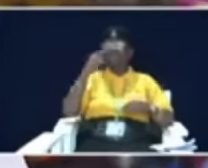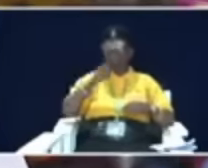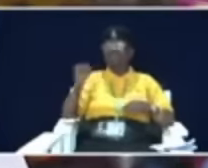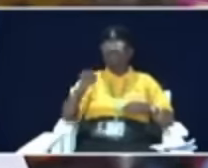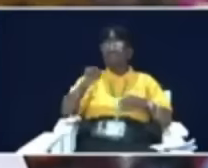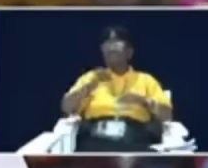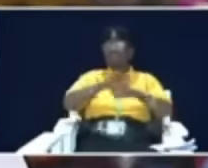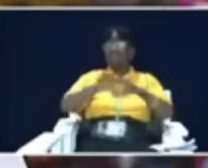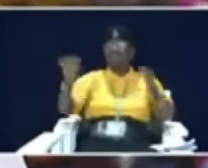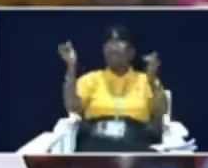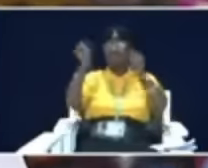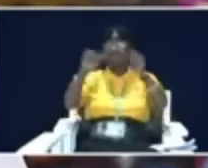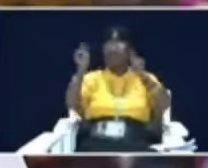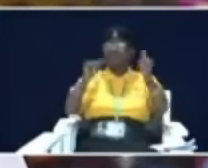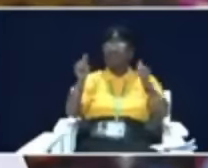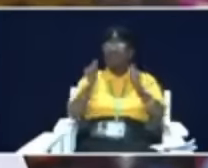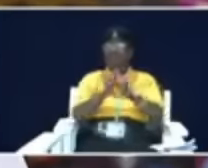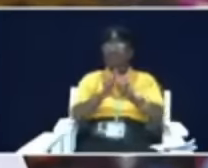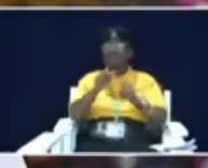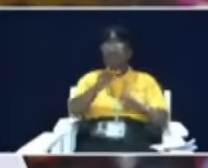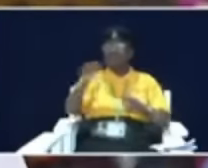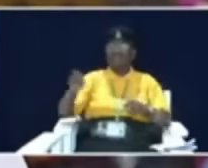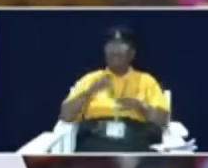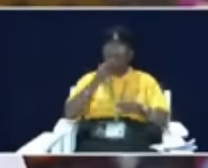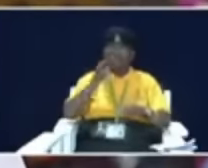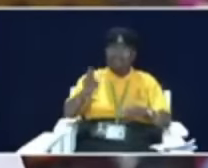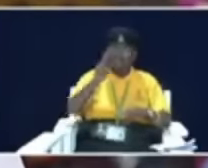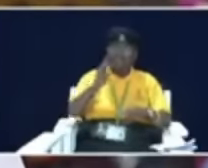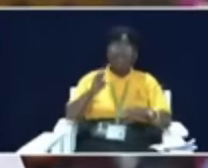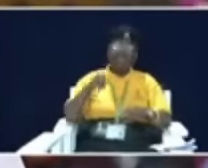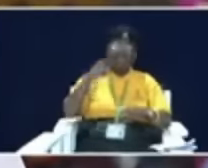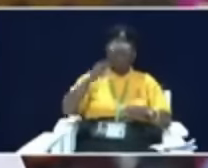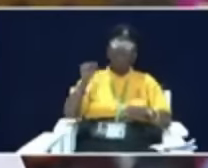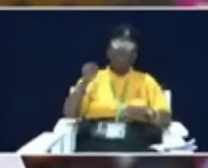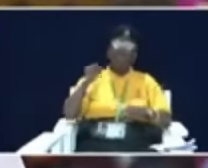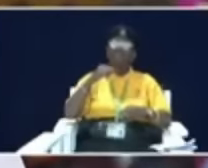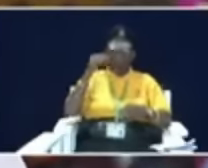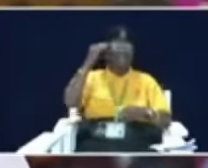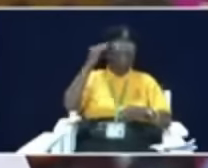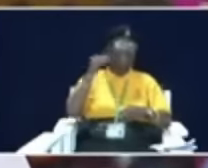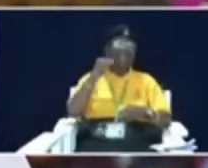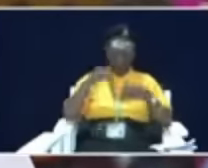don't play with a snake whose head has not been cut off.